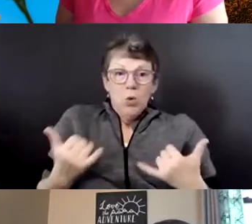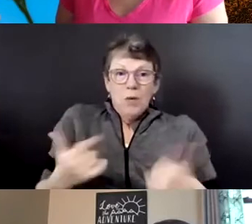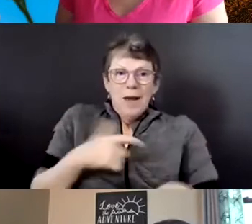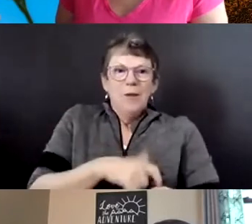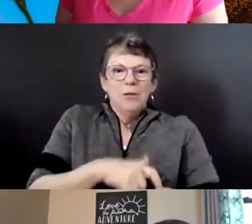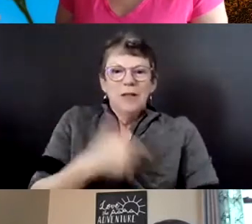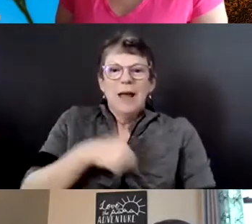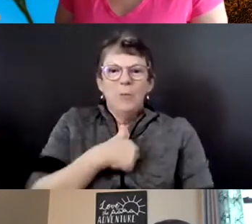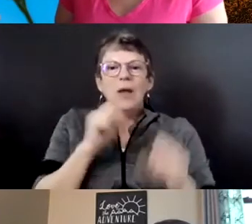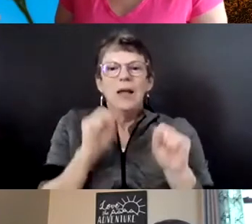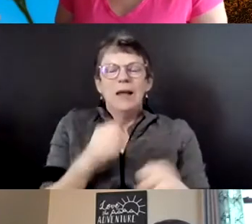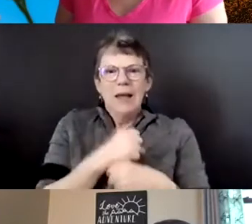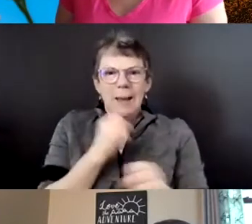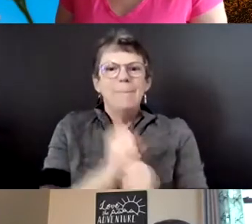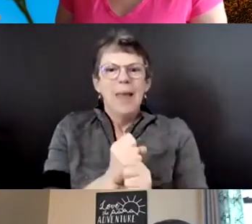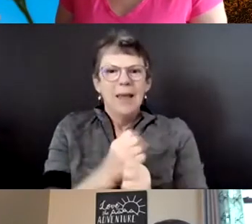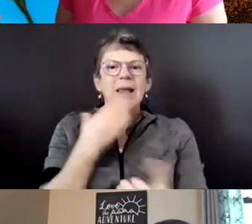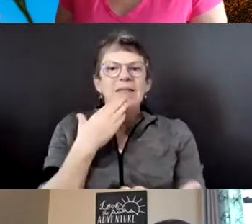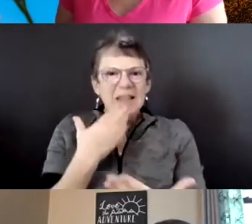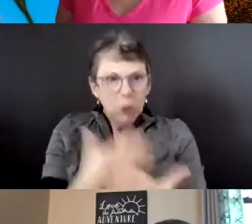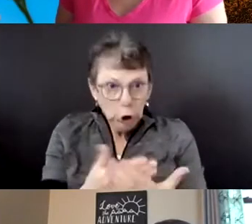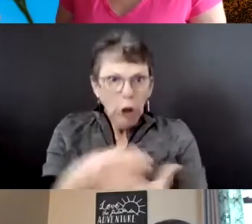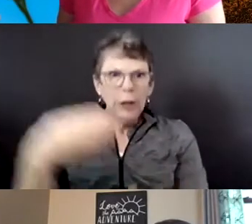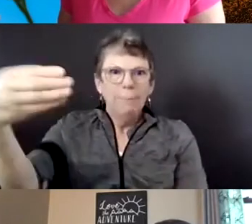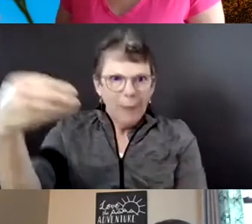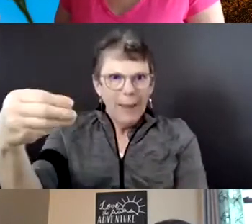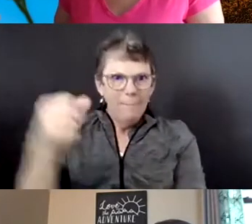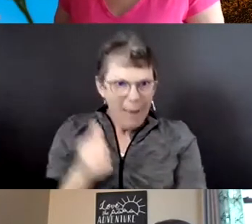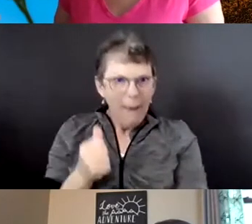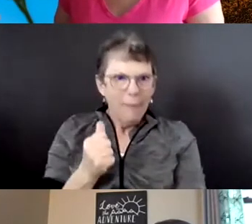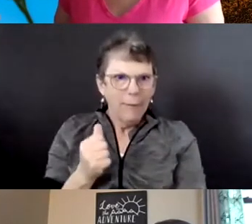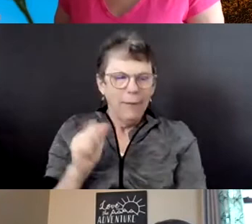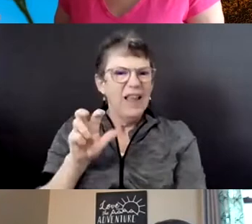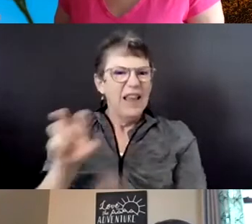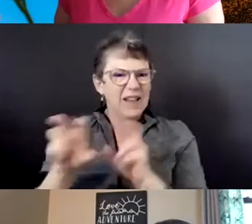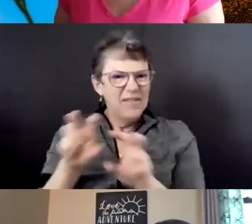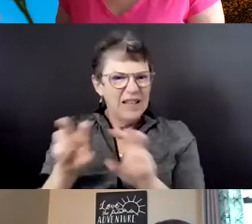return investments in things like increasing the Medicaid reimbursement rate. So.